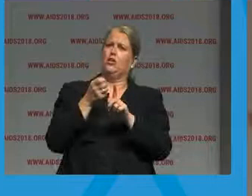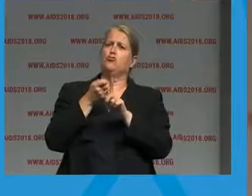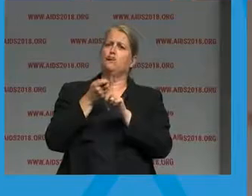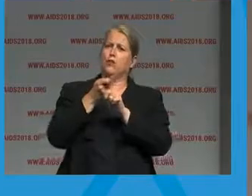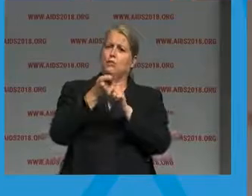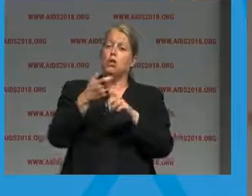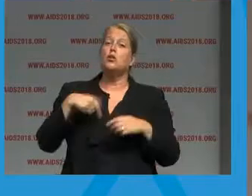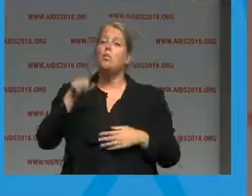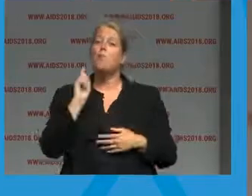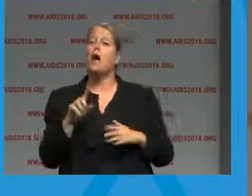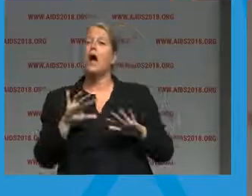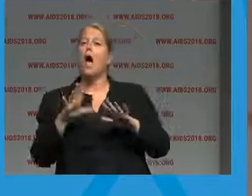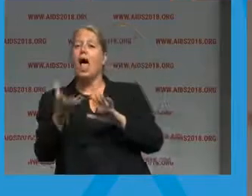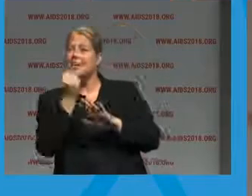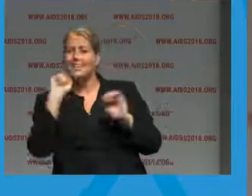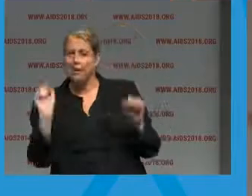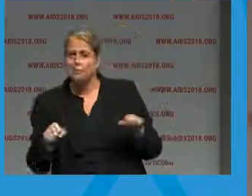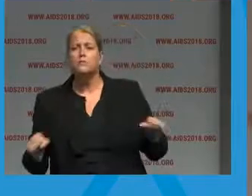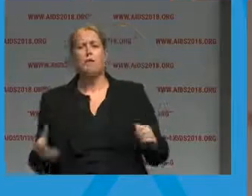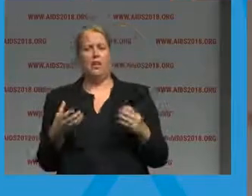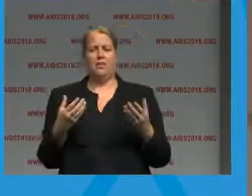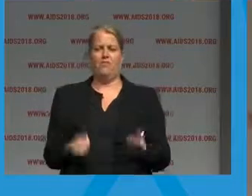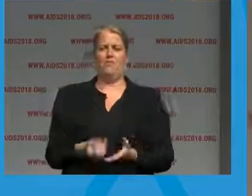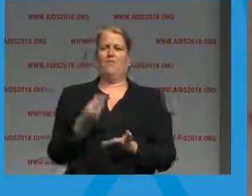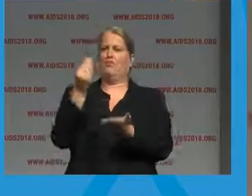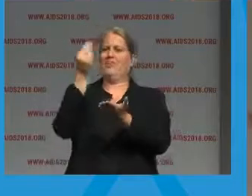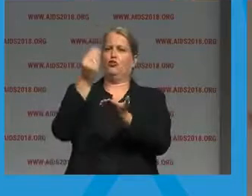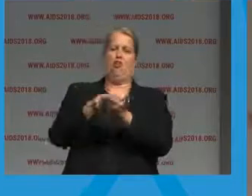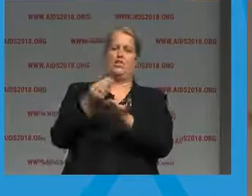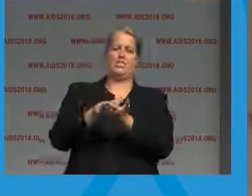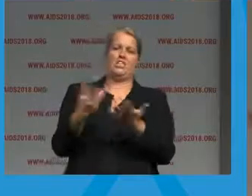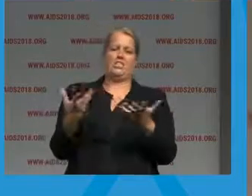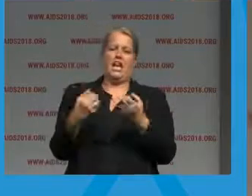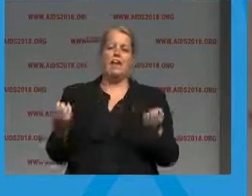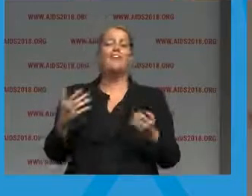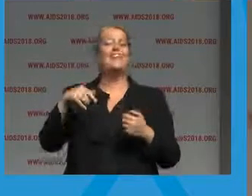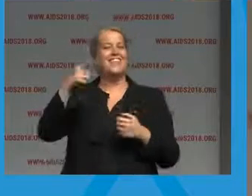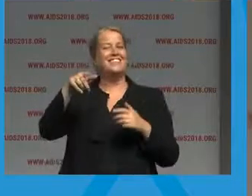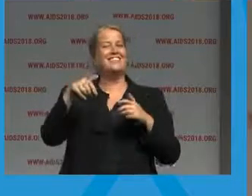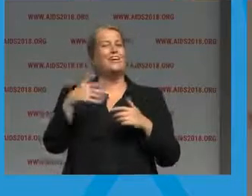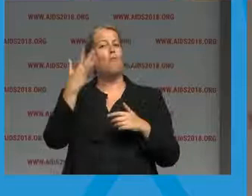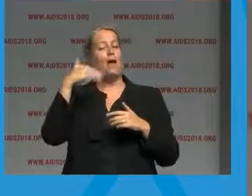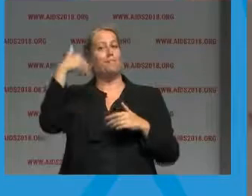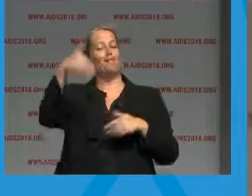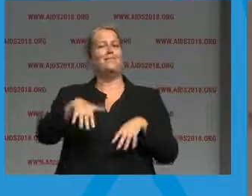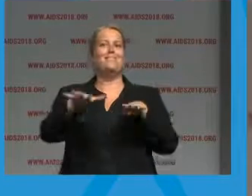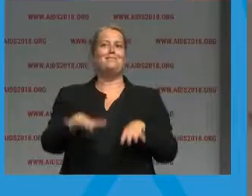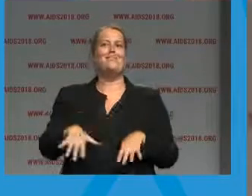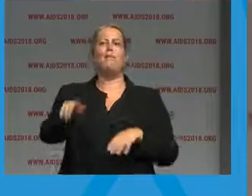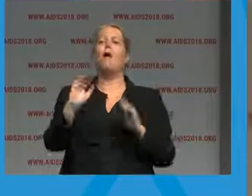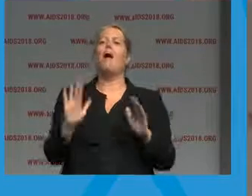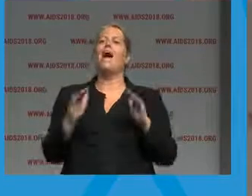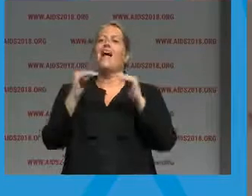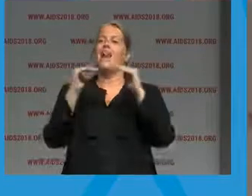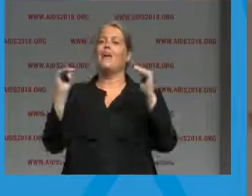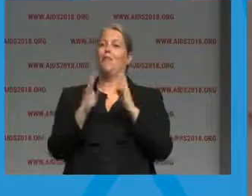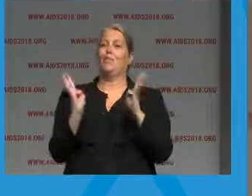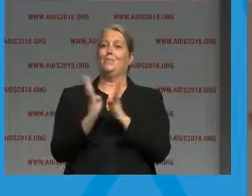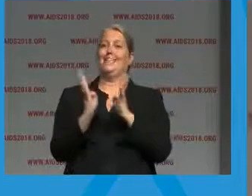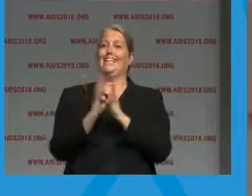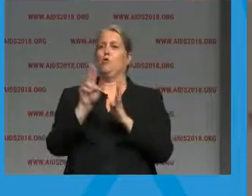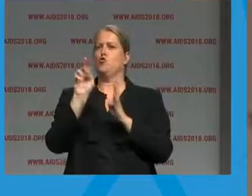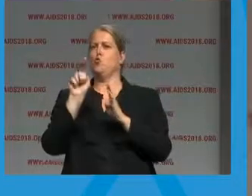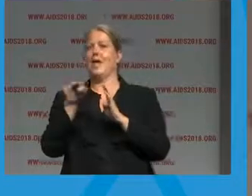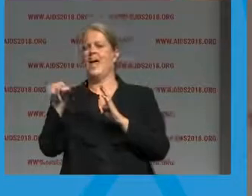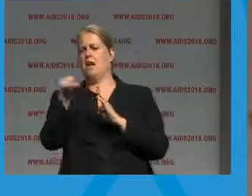why the high-level meeting on TB in September for us is very important and vital in making these issues a real priority